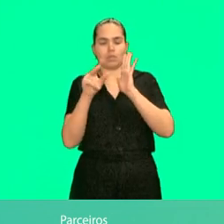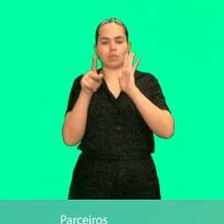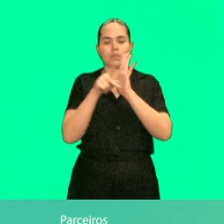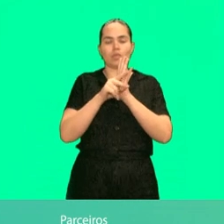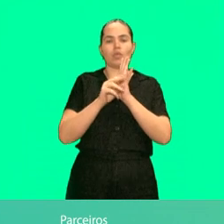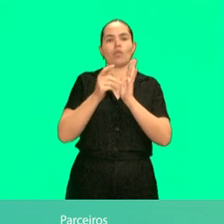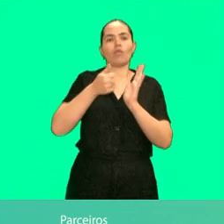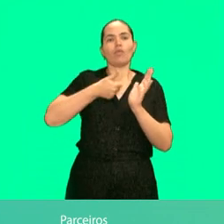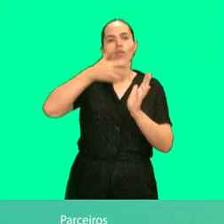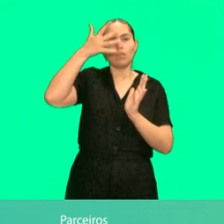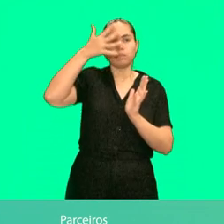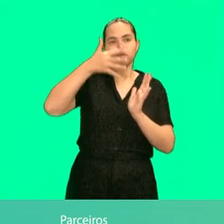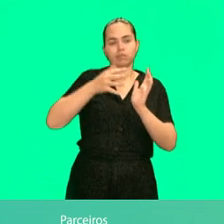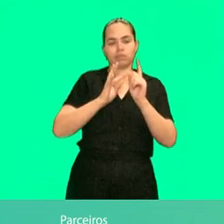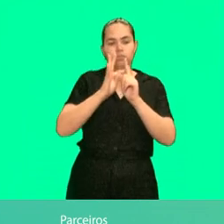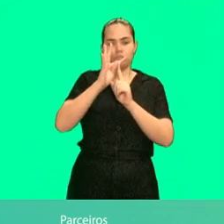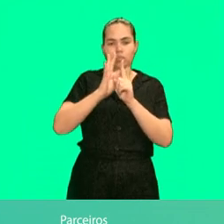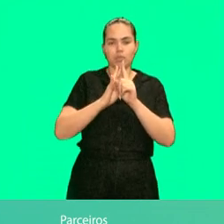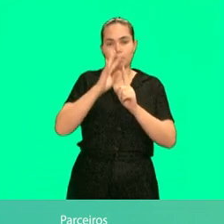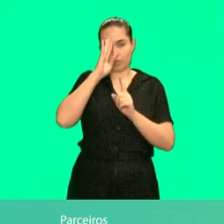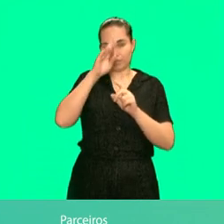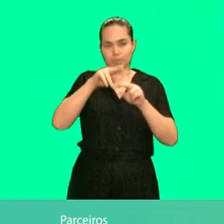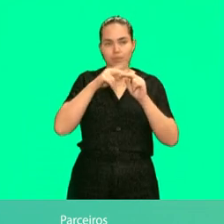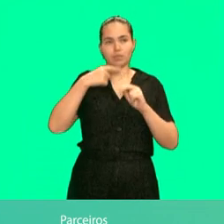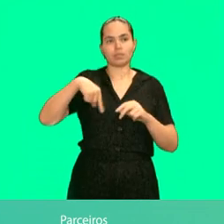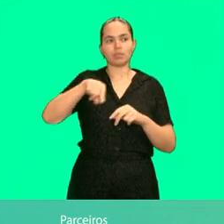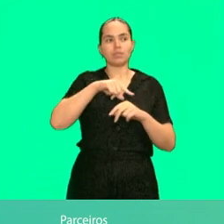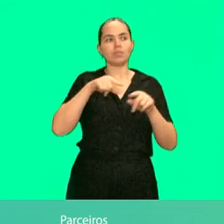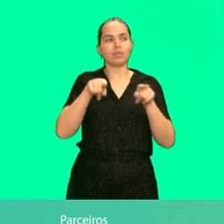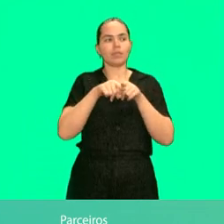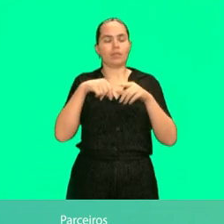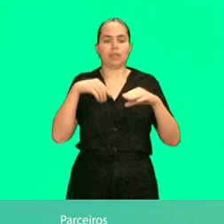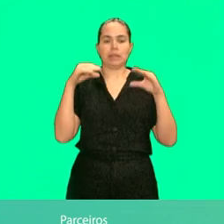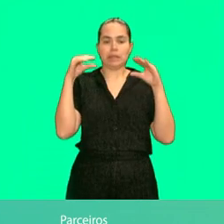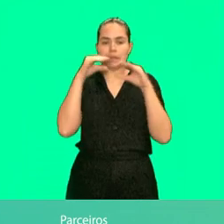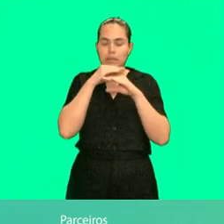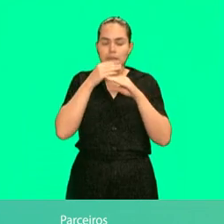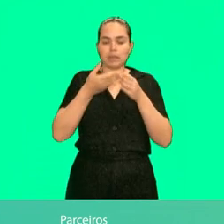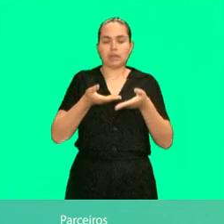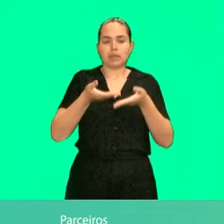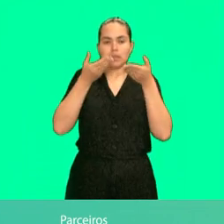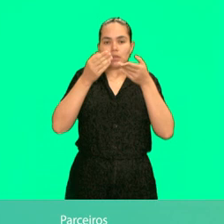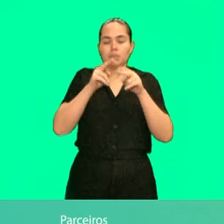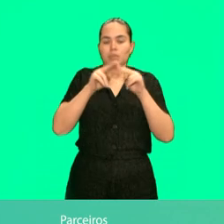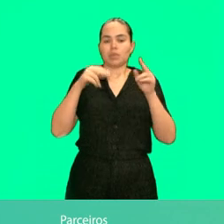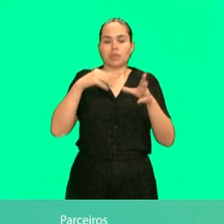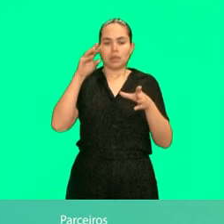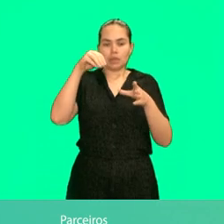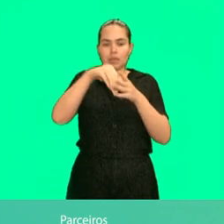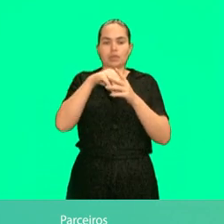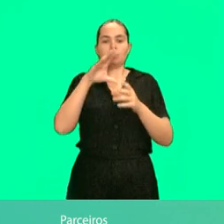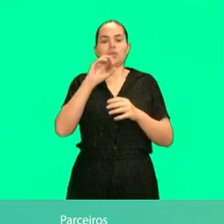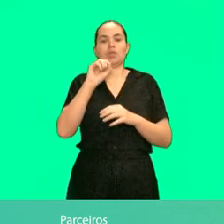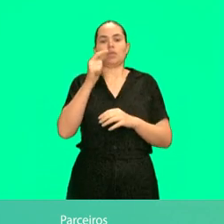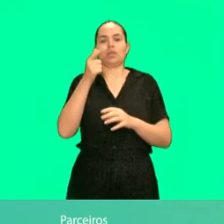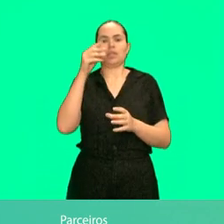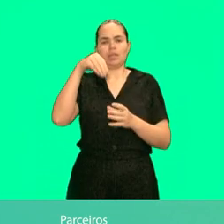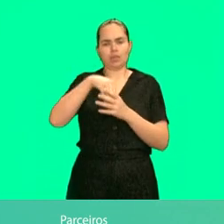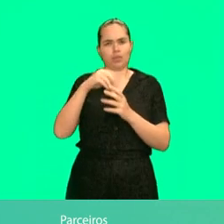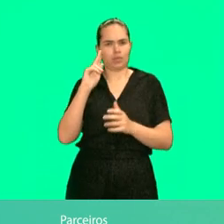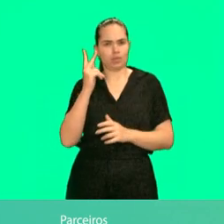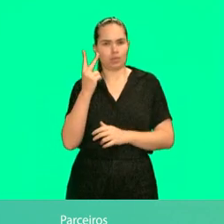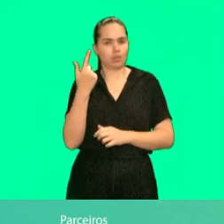volumetric density, which is low. Its heating properties,